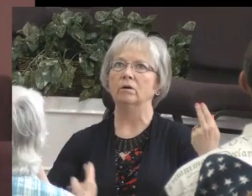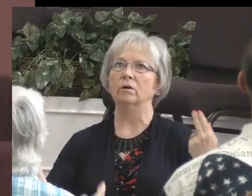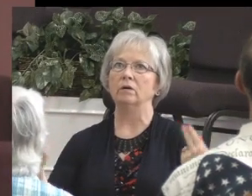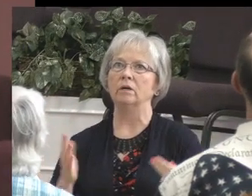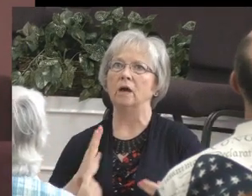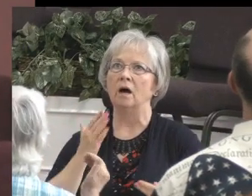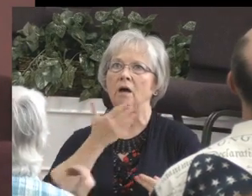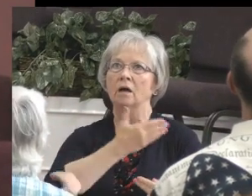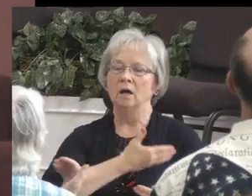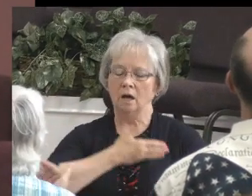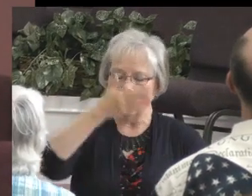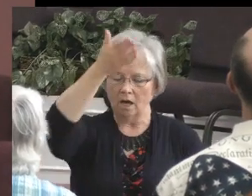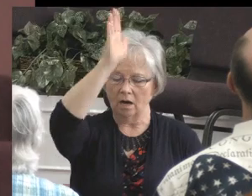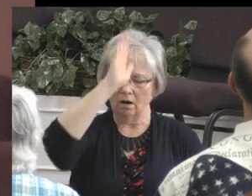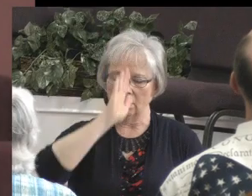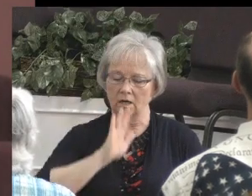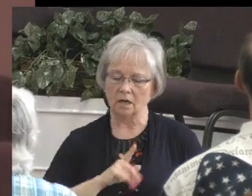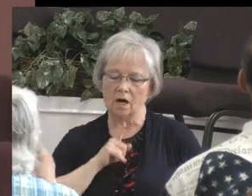hallelujah.